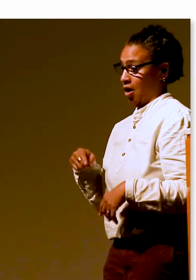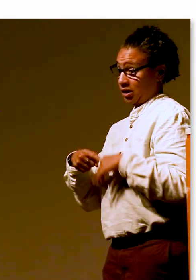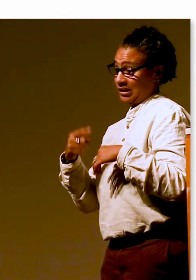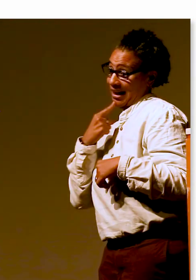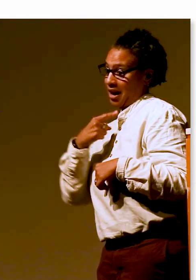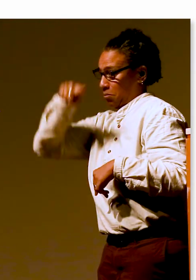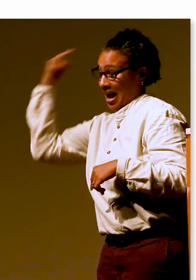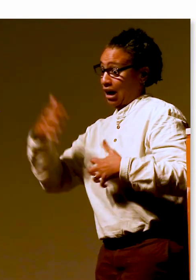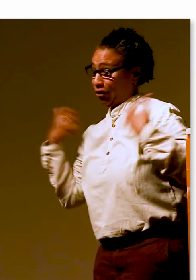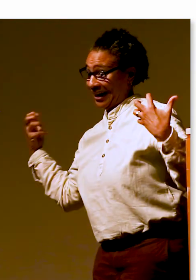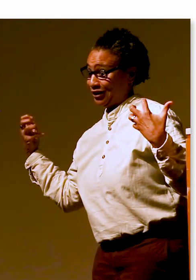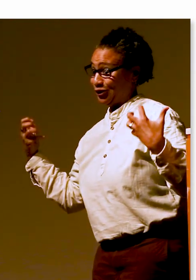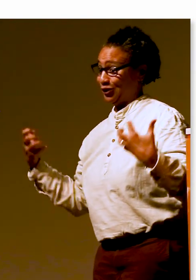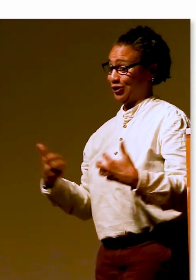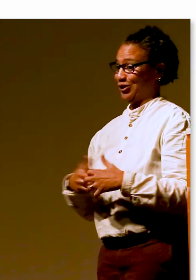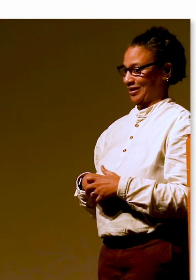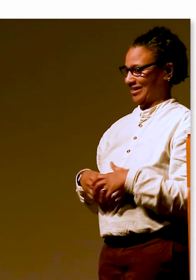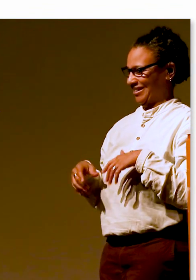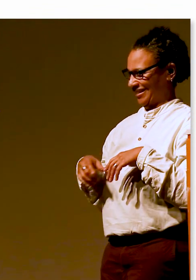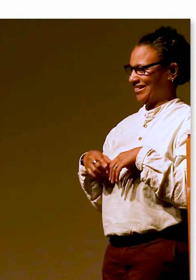it?